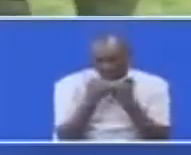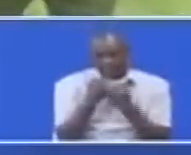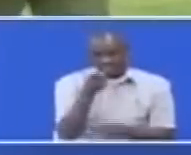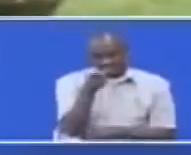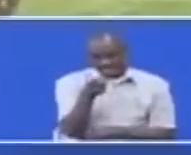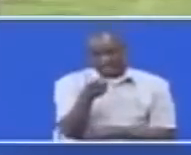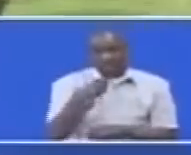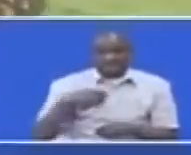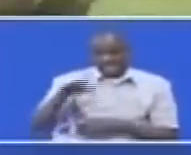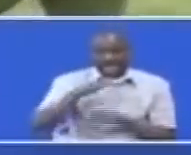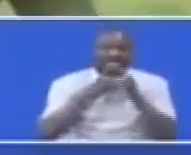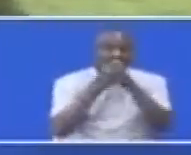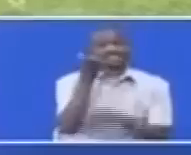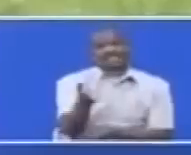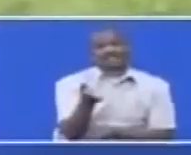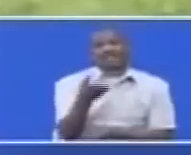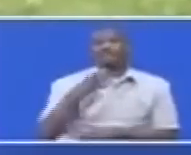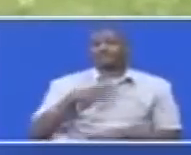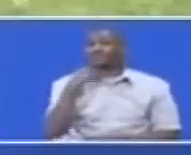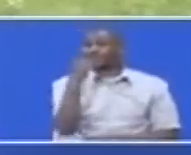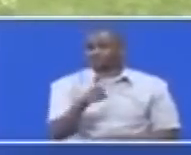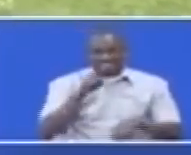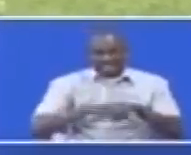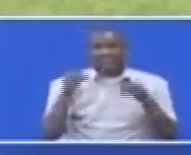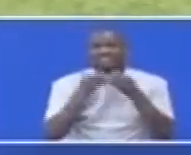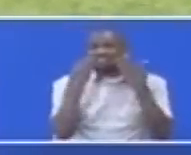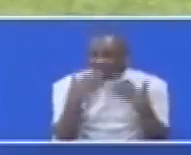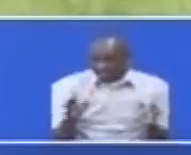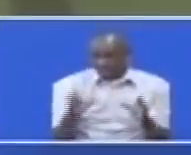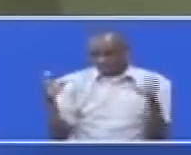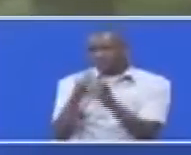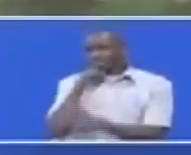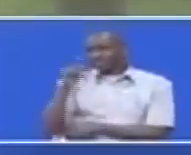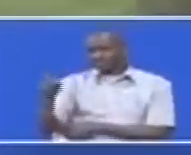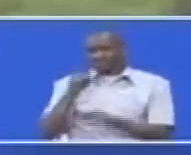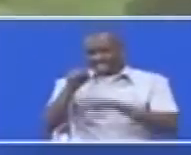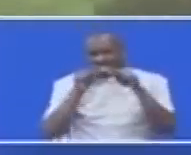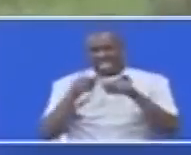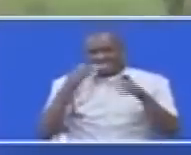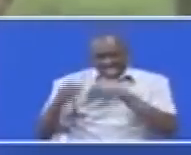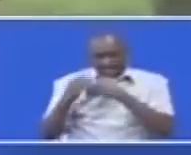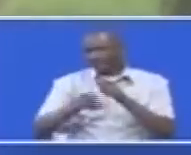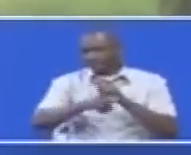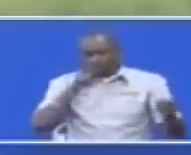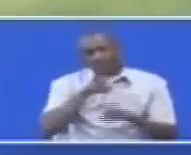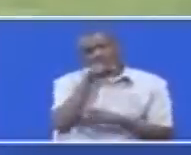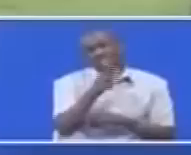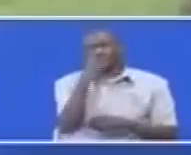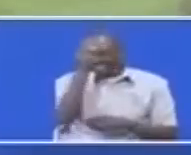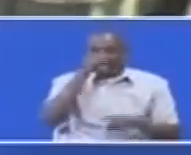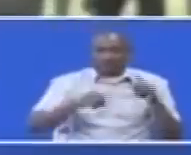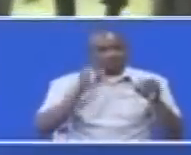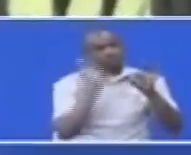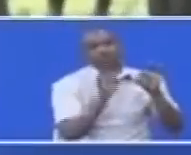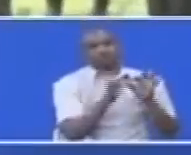Center addressed by area leaders. Residents claim after the meeting, a group of men attacked their neighbors and set more than 20 houses